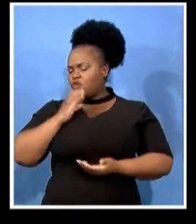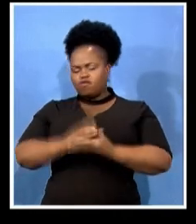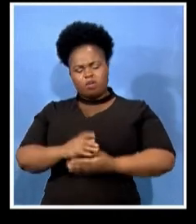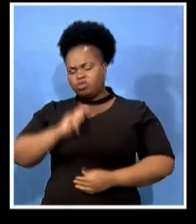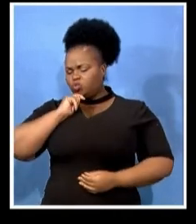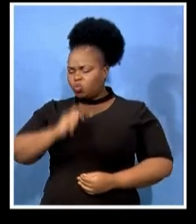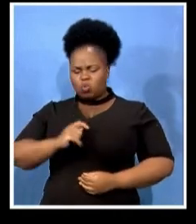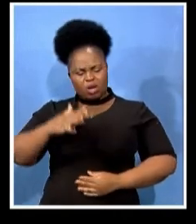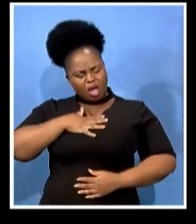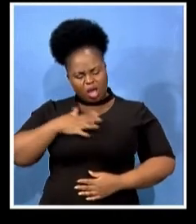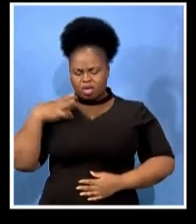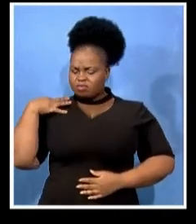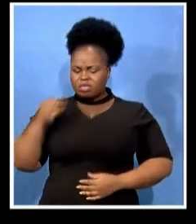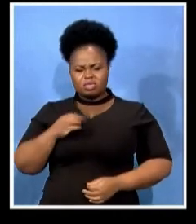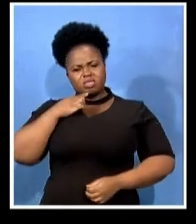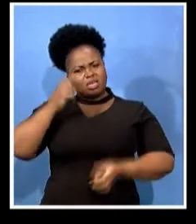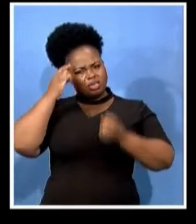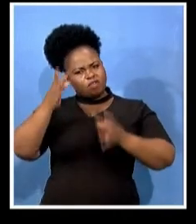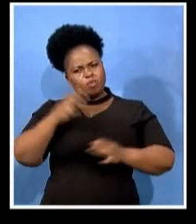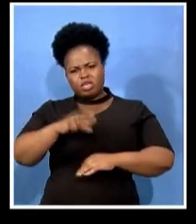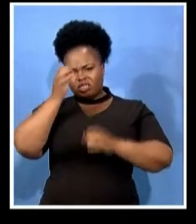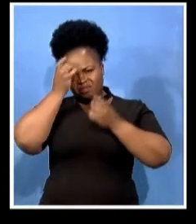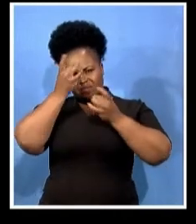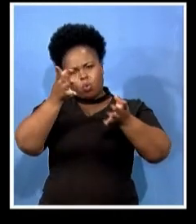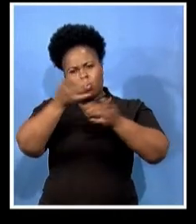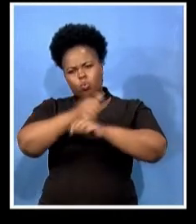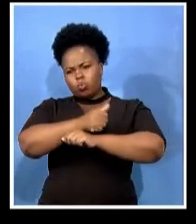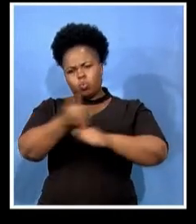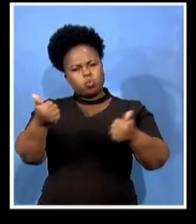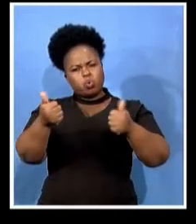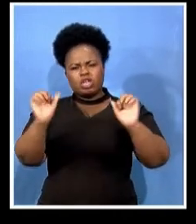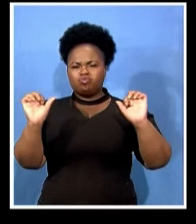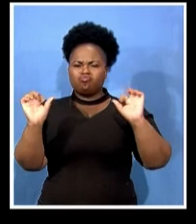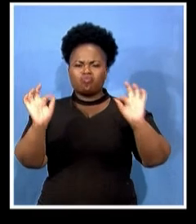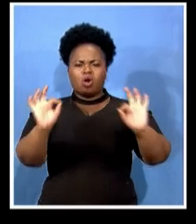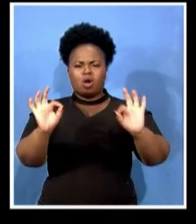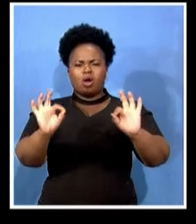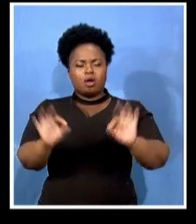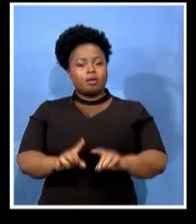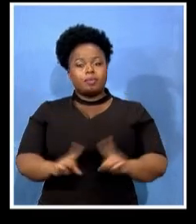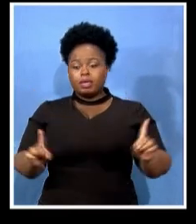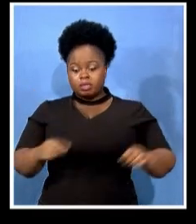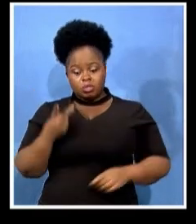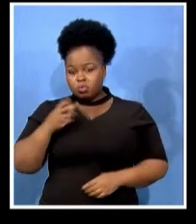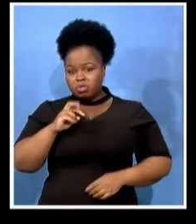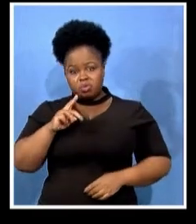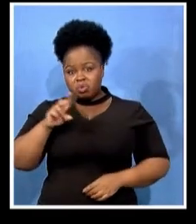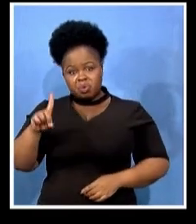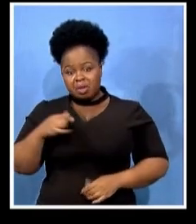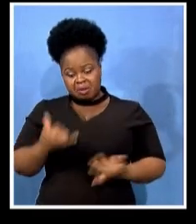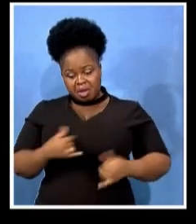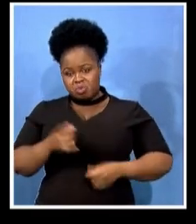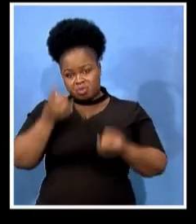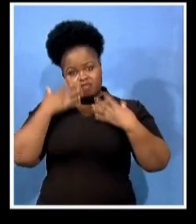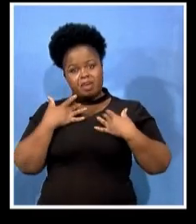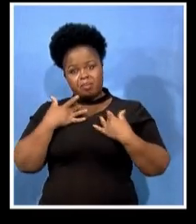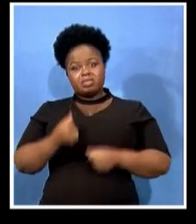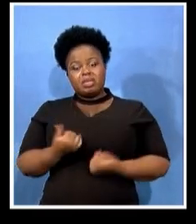brought out to the public is accurate. And yet in the year 2021, we learned that there is